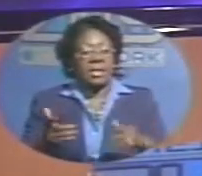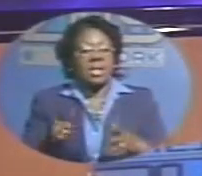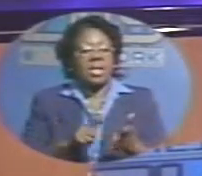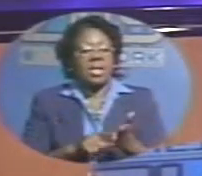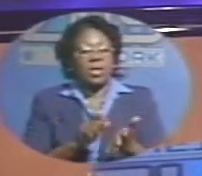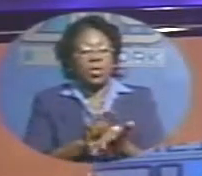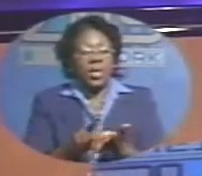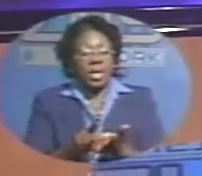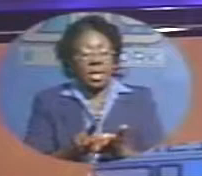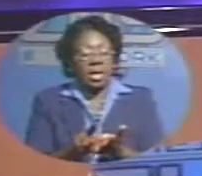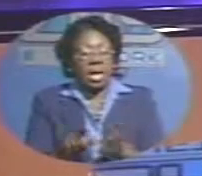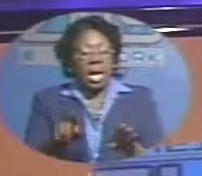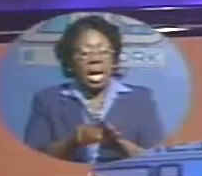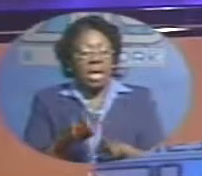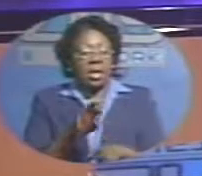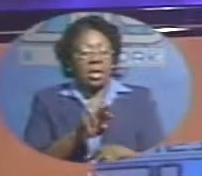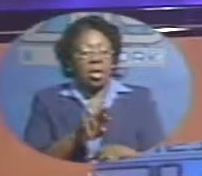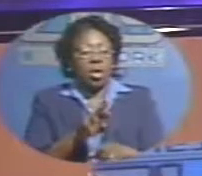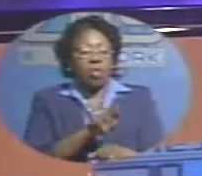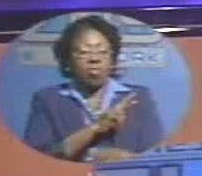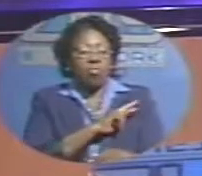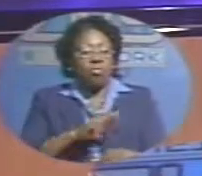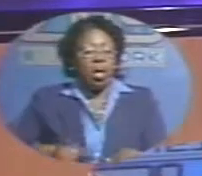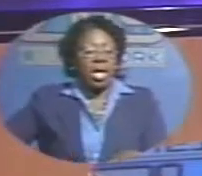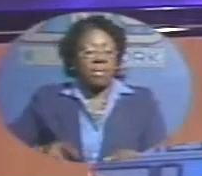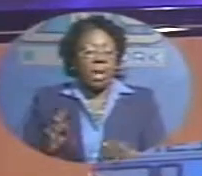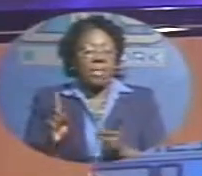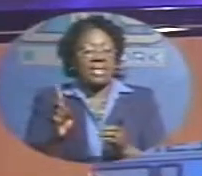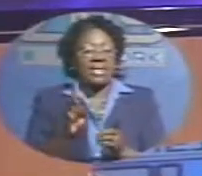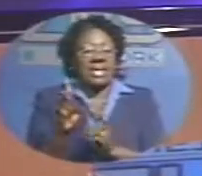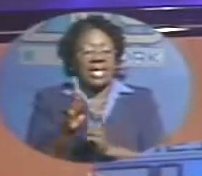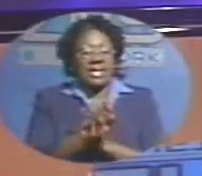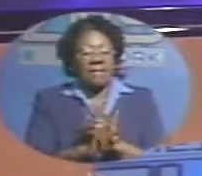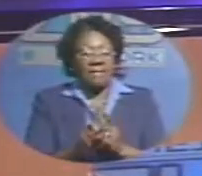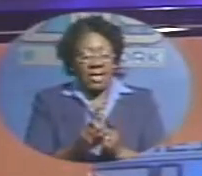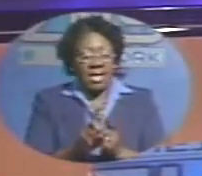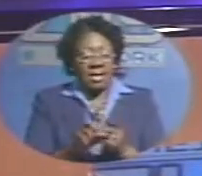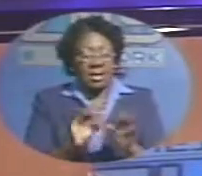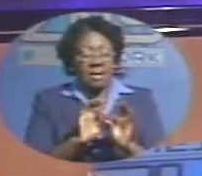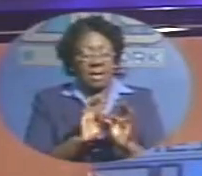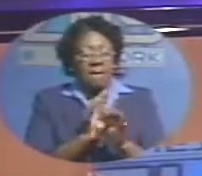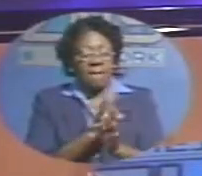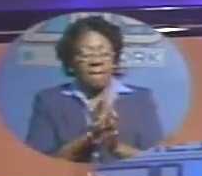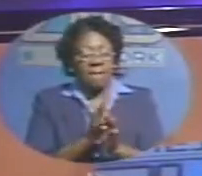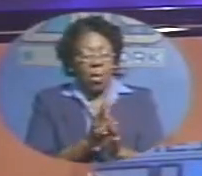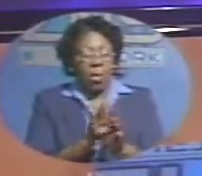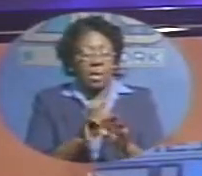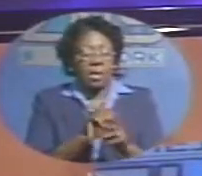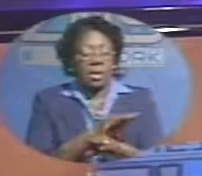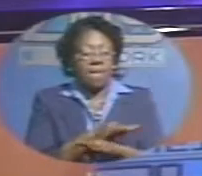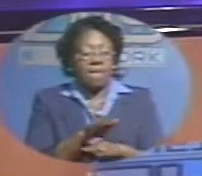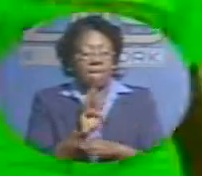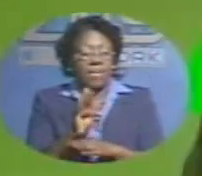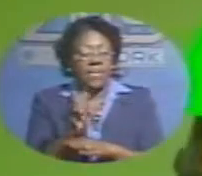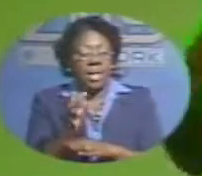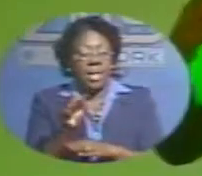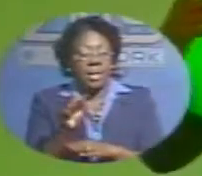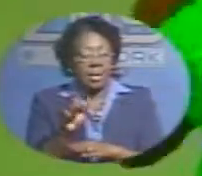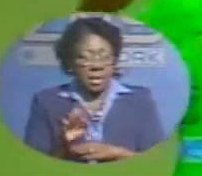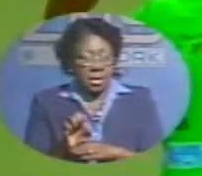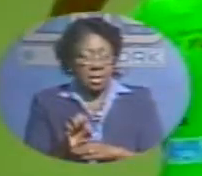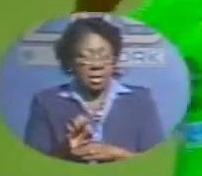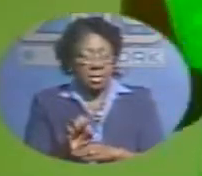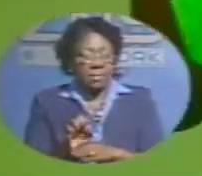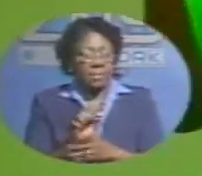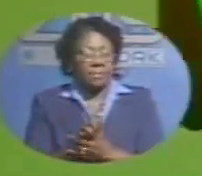The closing ceremony was held at the Royal Bahamas Defense Force Base. Arsayan Thompson has details. You may